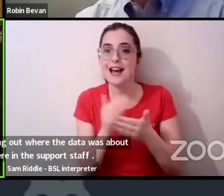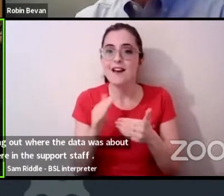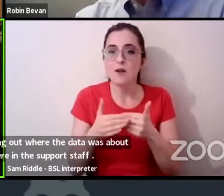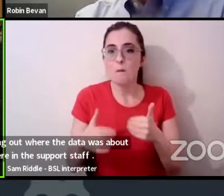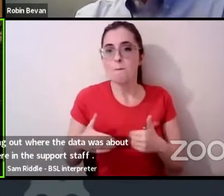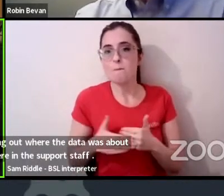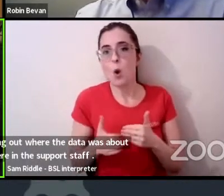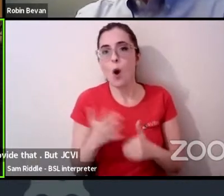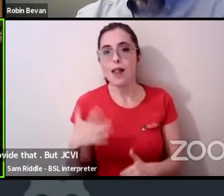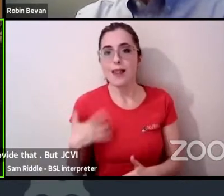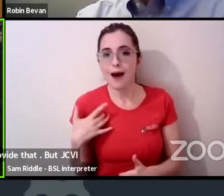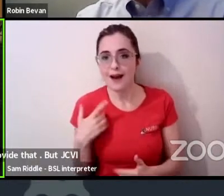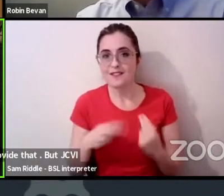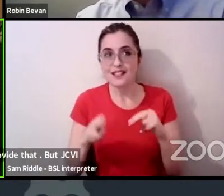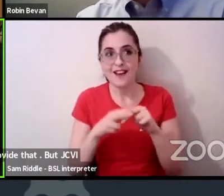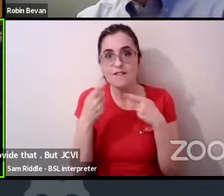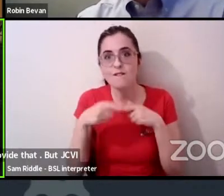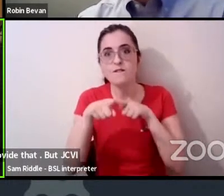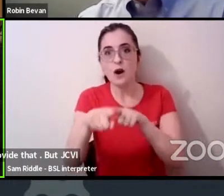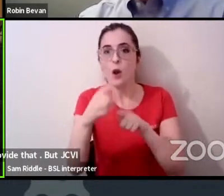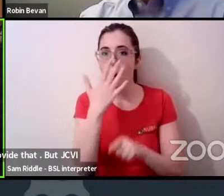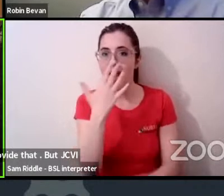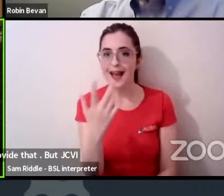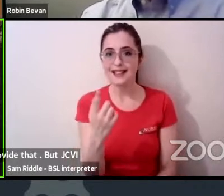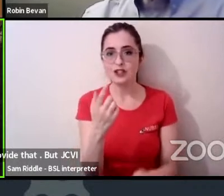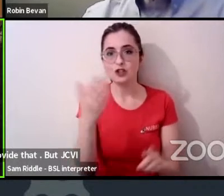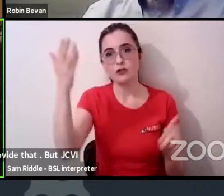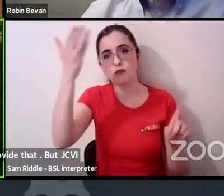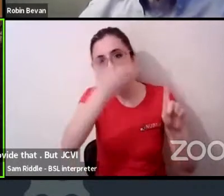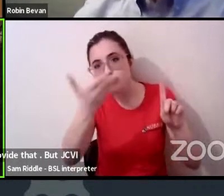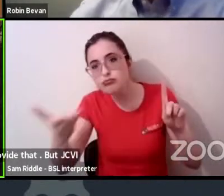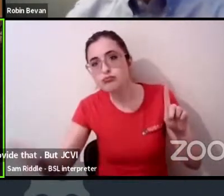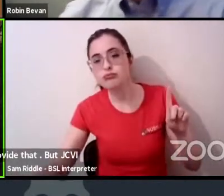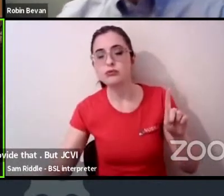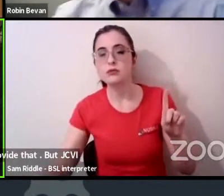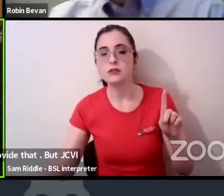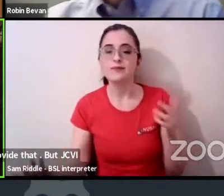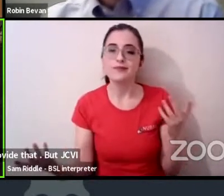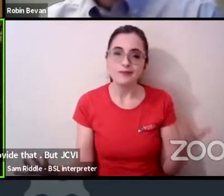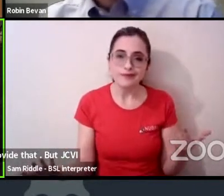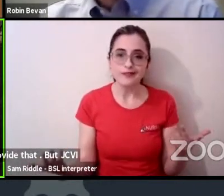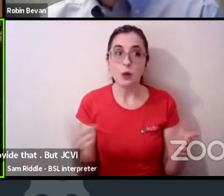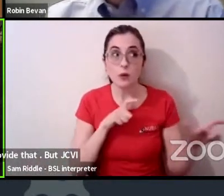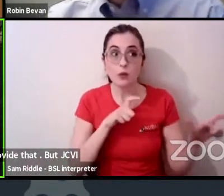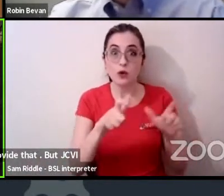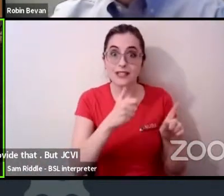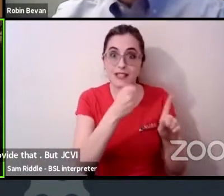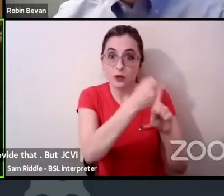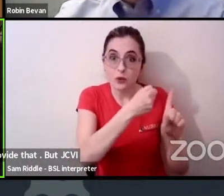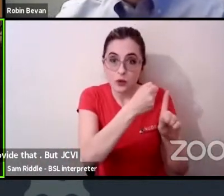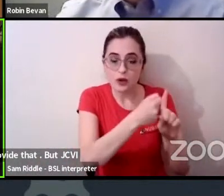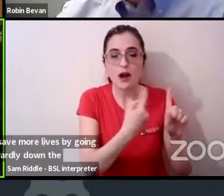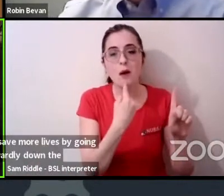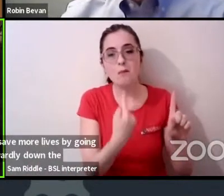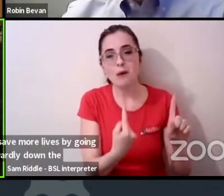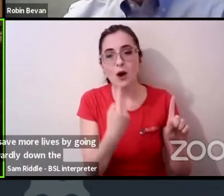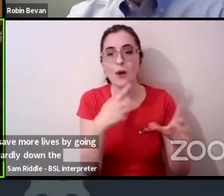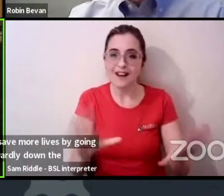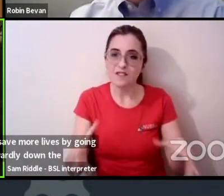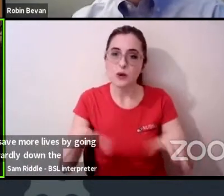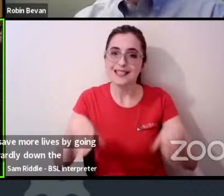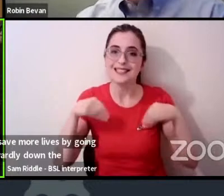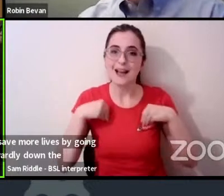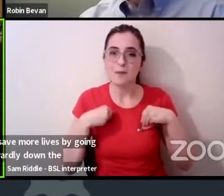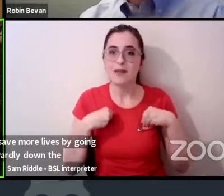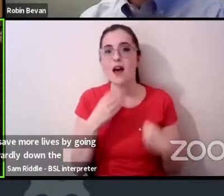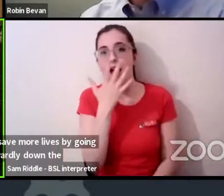are continuing to press the case. We have to accept that this variation with age does matter, that 30-year-olds,